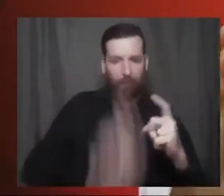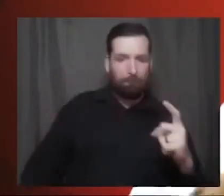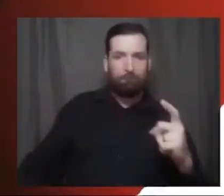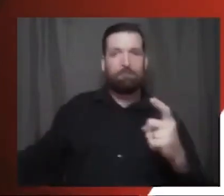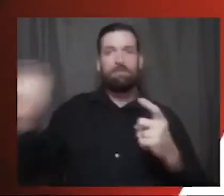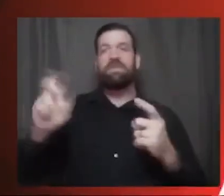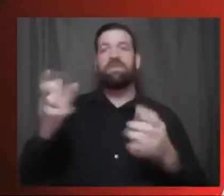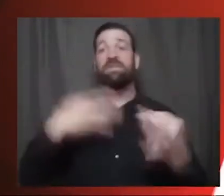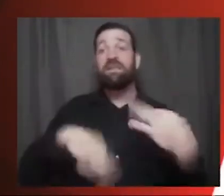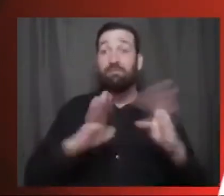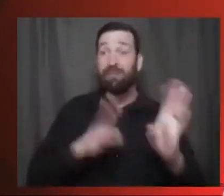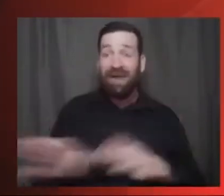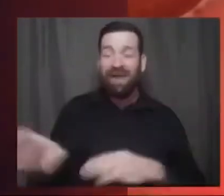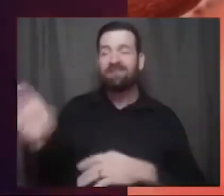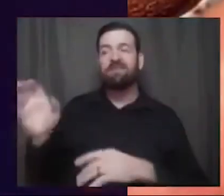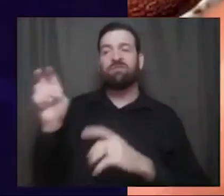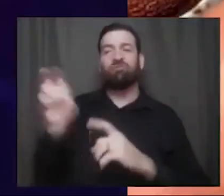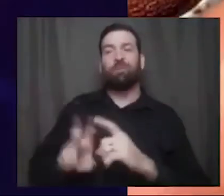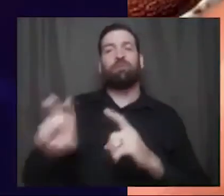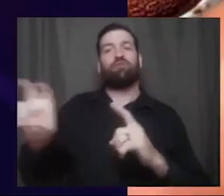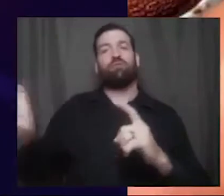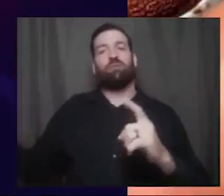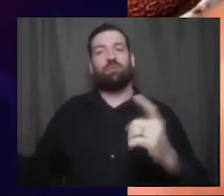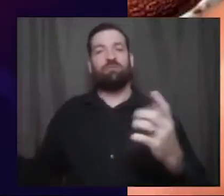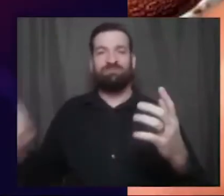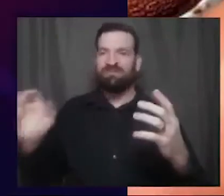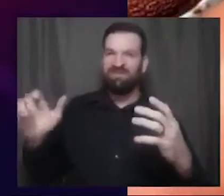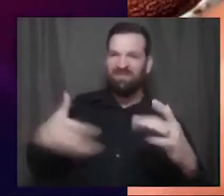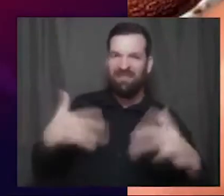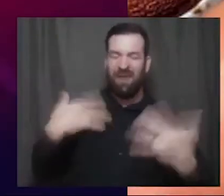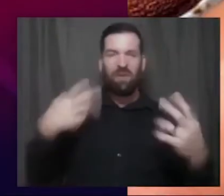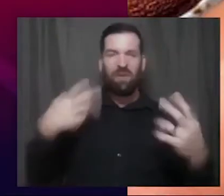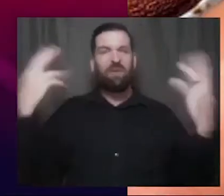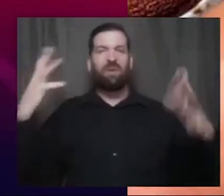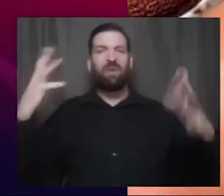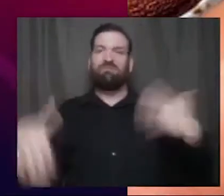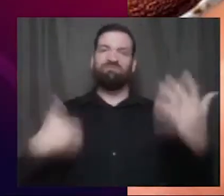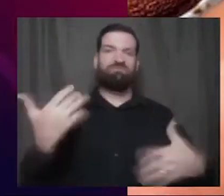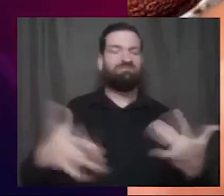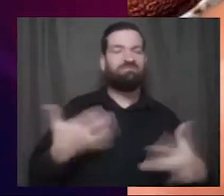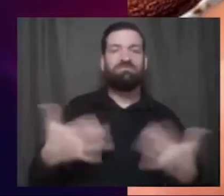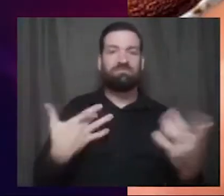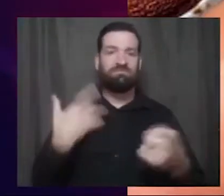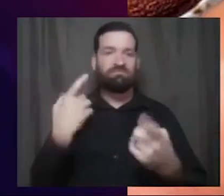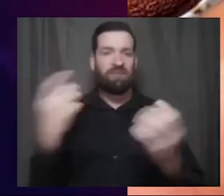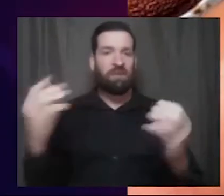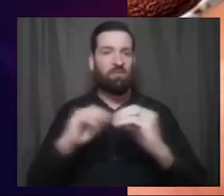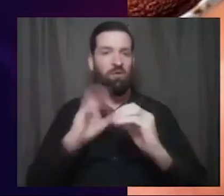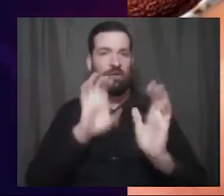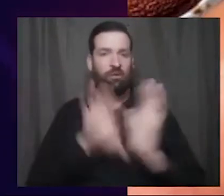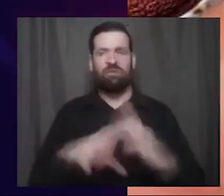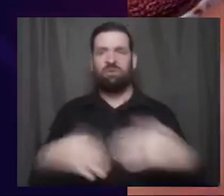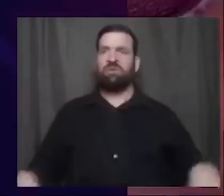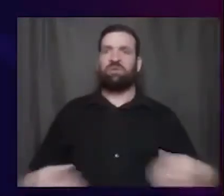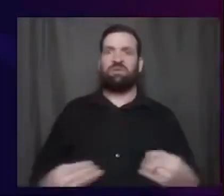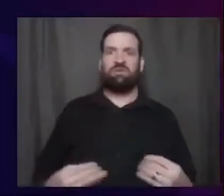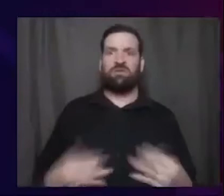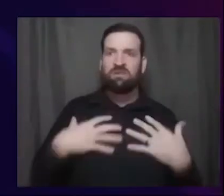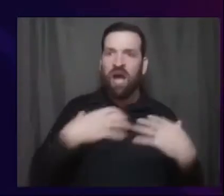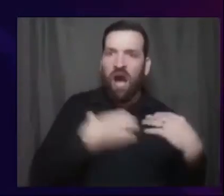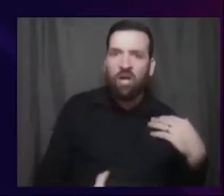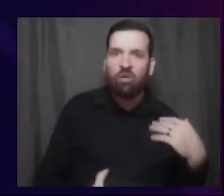going to the trip. So Oh yeah, it's so, a high yeah. to be planning. And then you sent us some pictures that made us all hungry. These aren't just like, oh, I made some cookies in